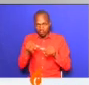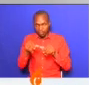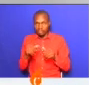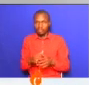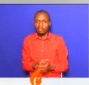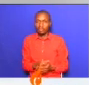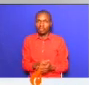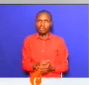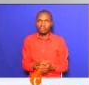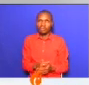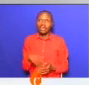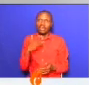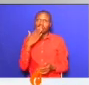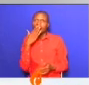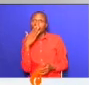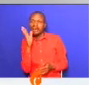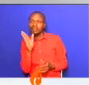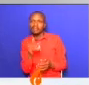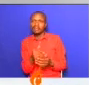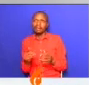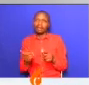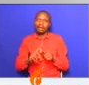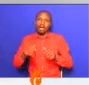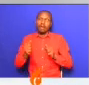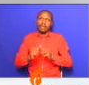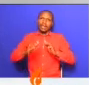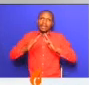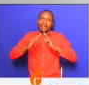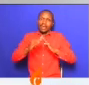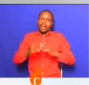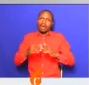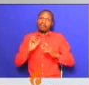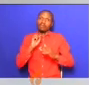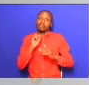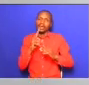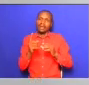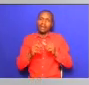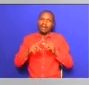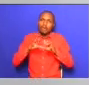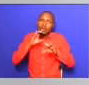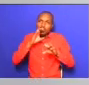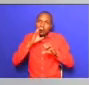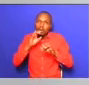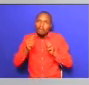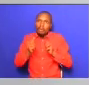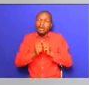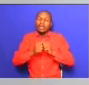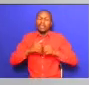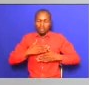The resolution of the House shall be communicated to His Excellency the Governor